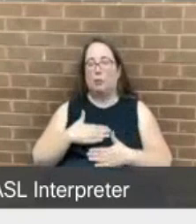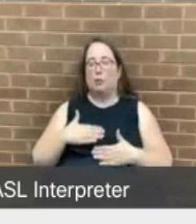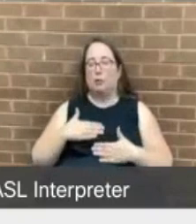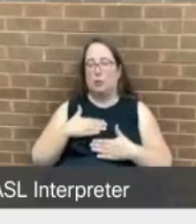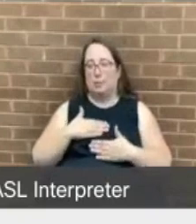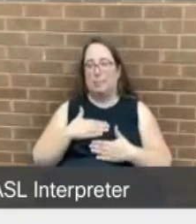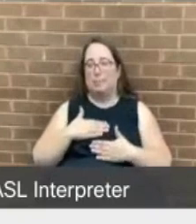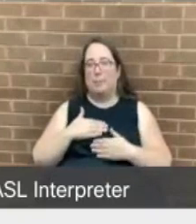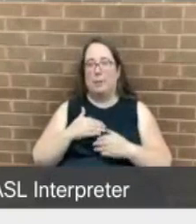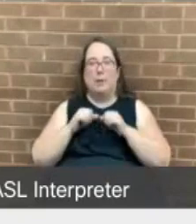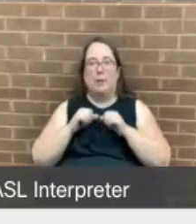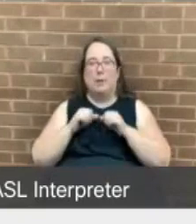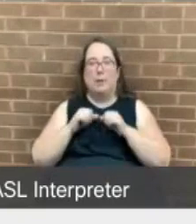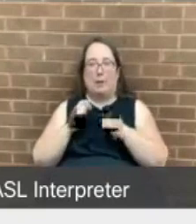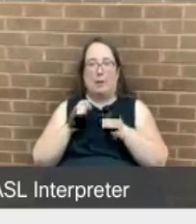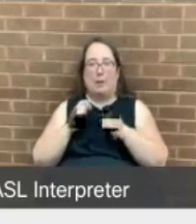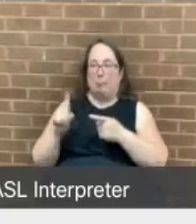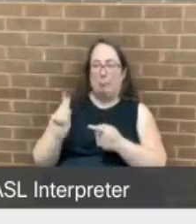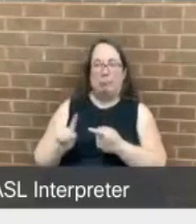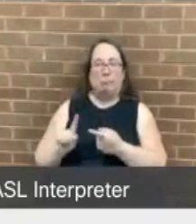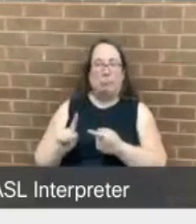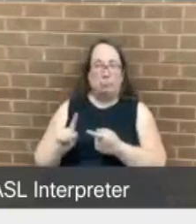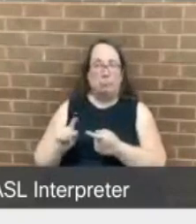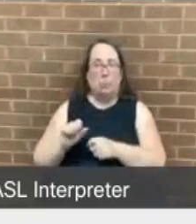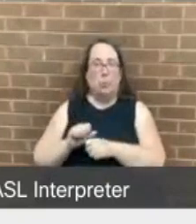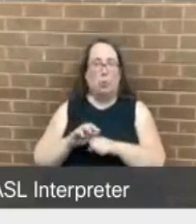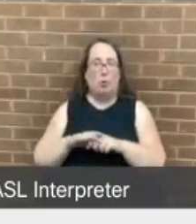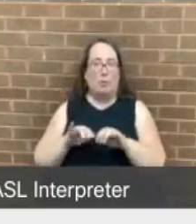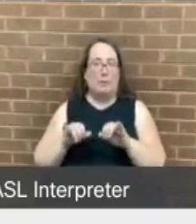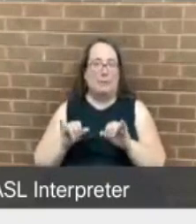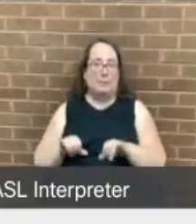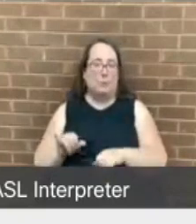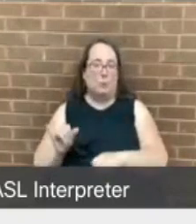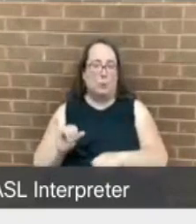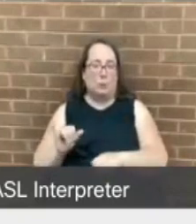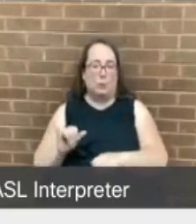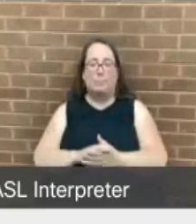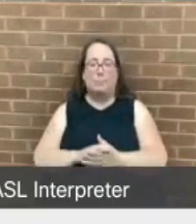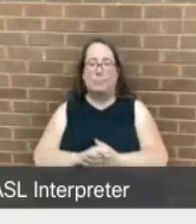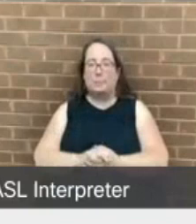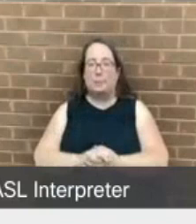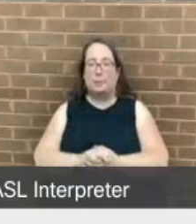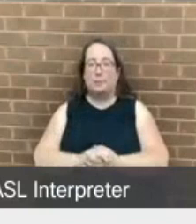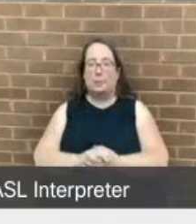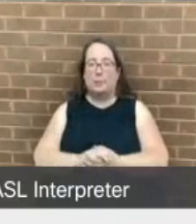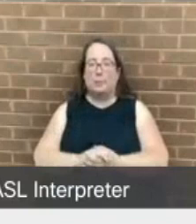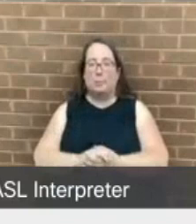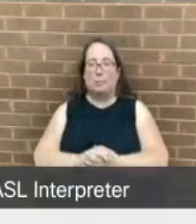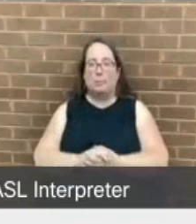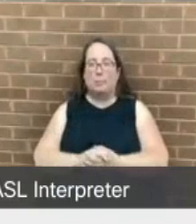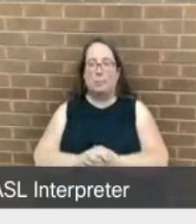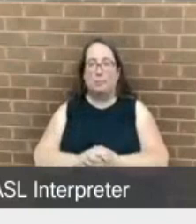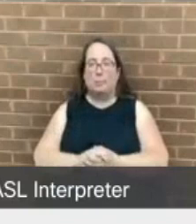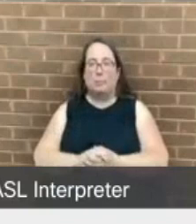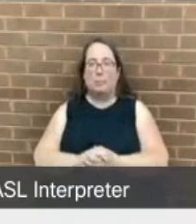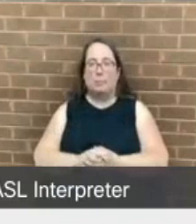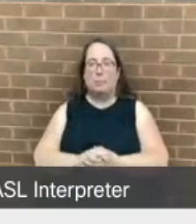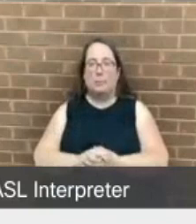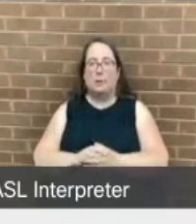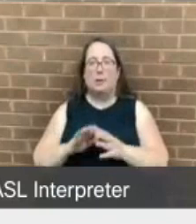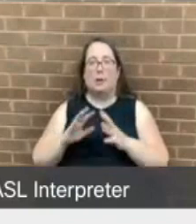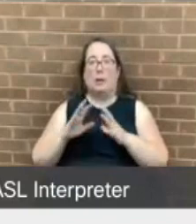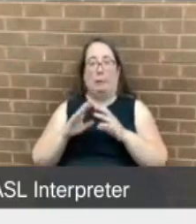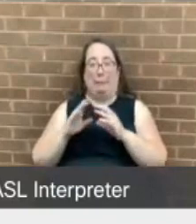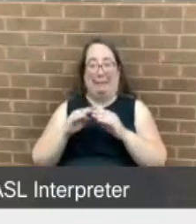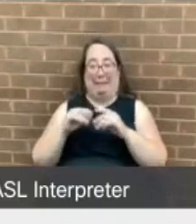continued effort to be able to work on you with the study. So I know, I think, you know, we had meetings earlier in the year to be able to kind of get